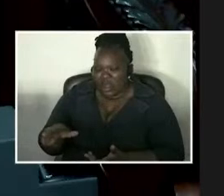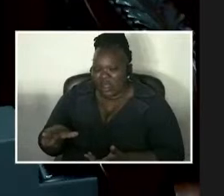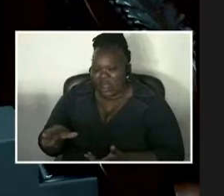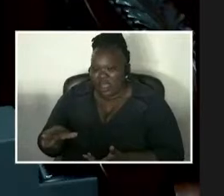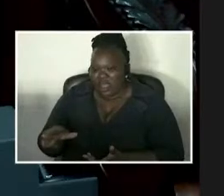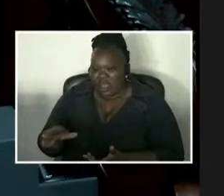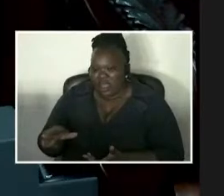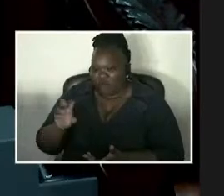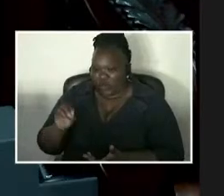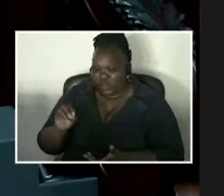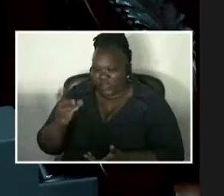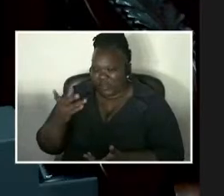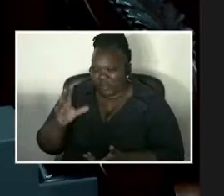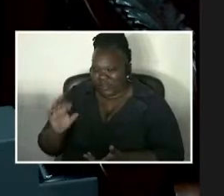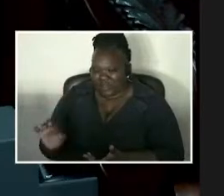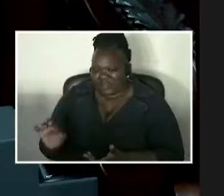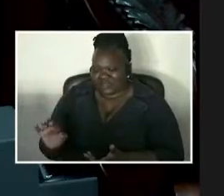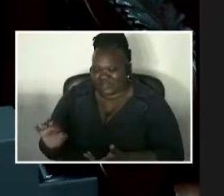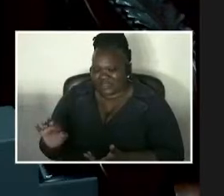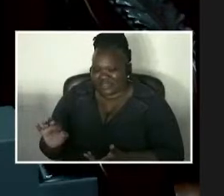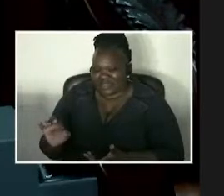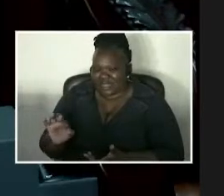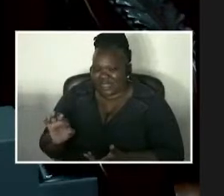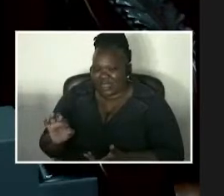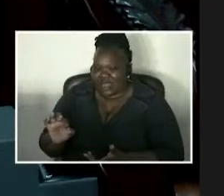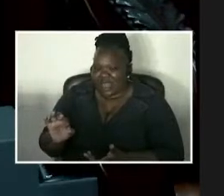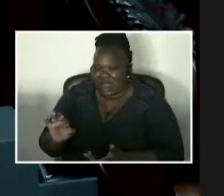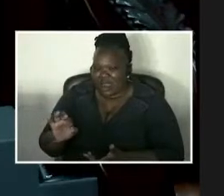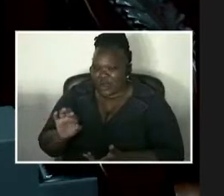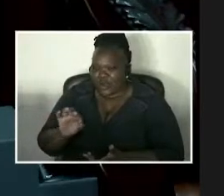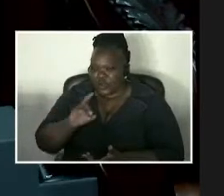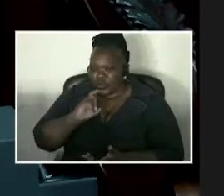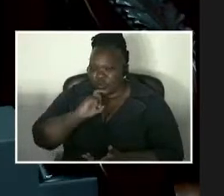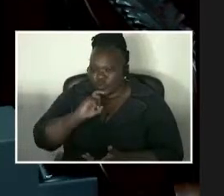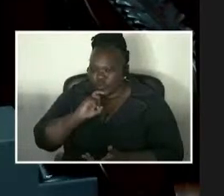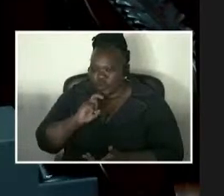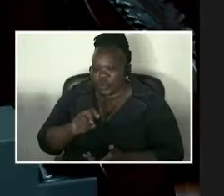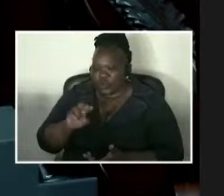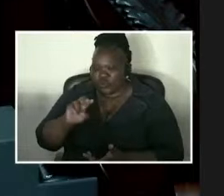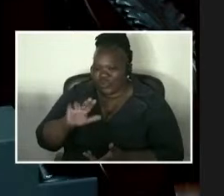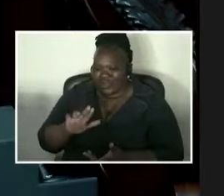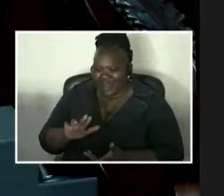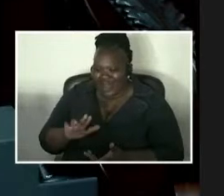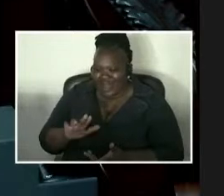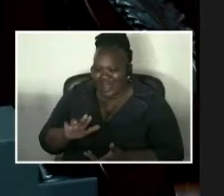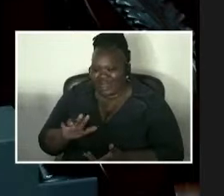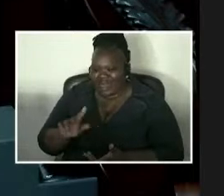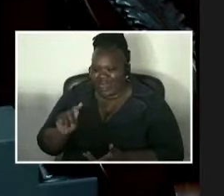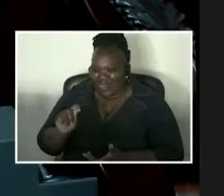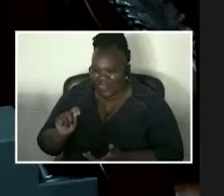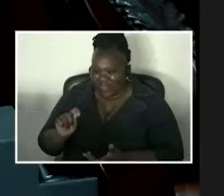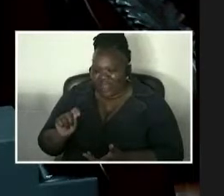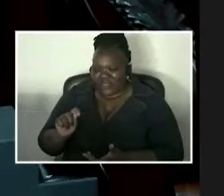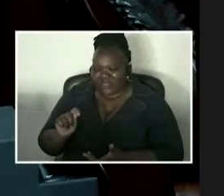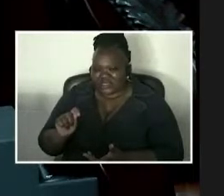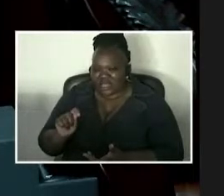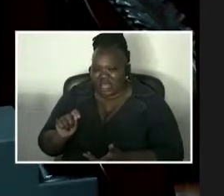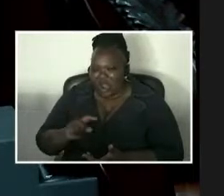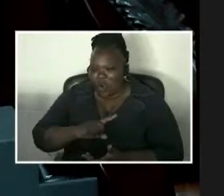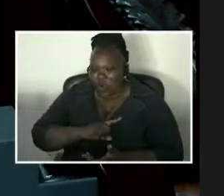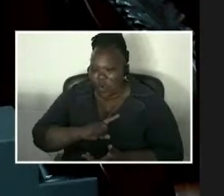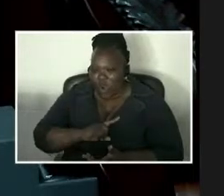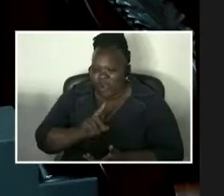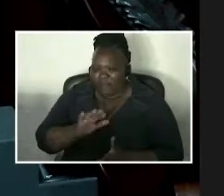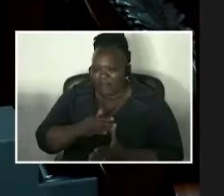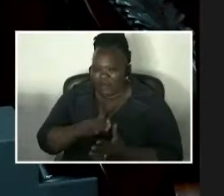beds icu beds in use and 17 of its 29 theaters in use causing referral backlogs due